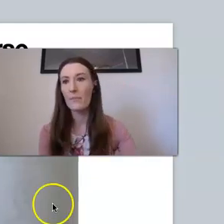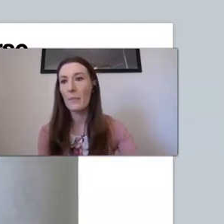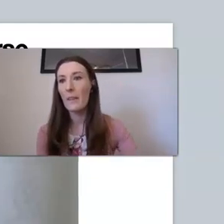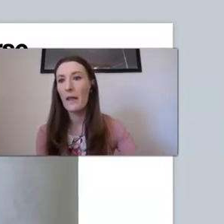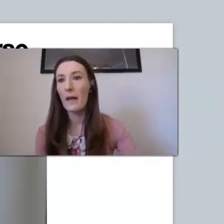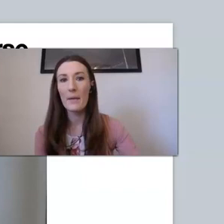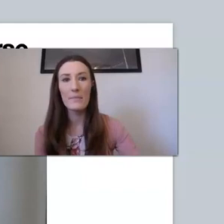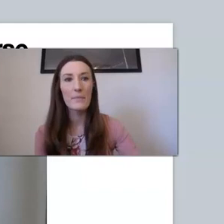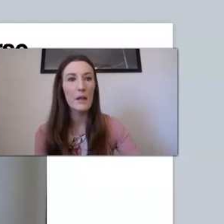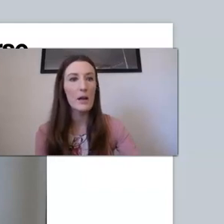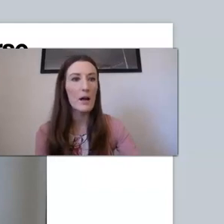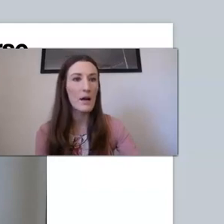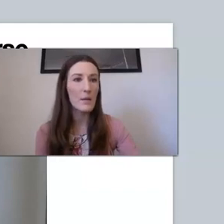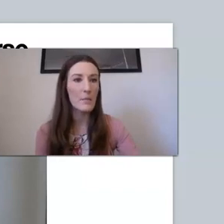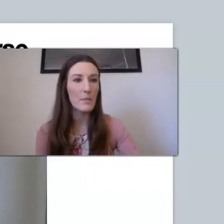circle, okay?